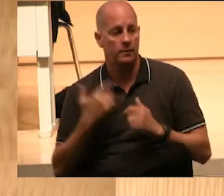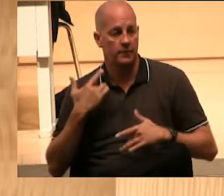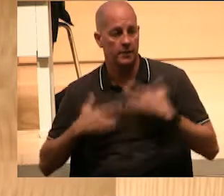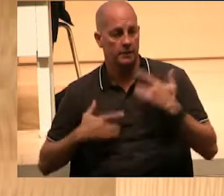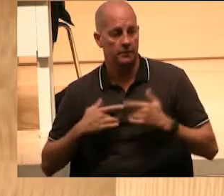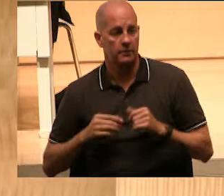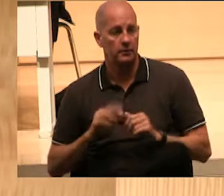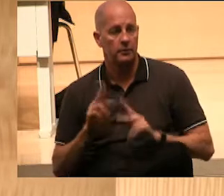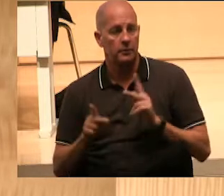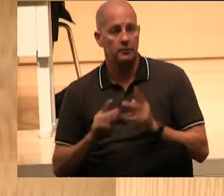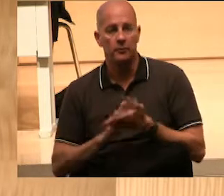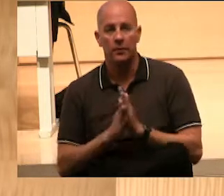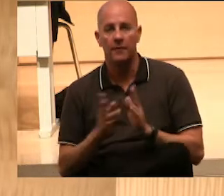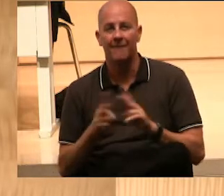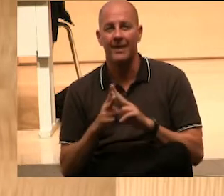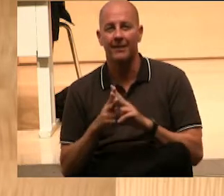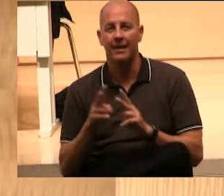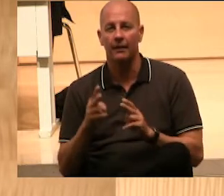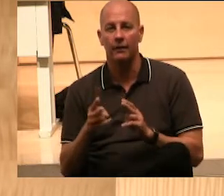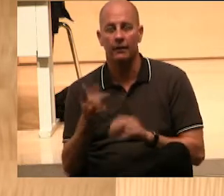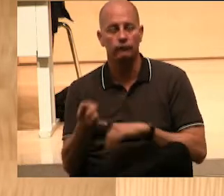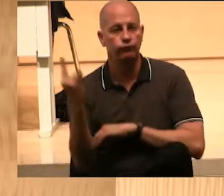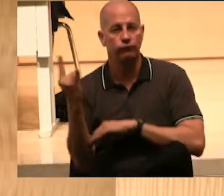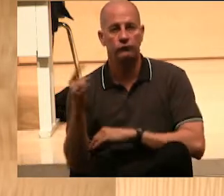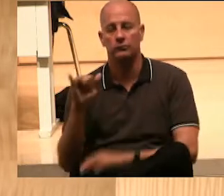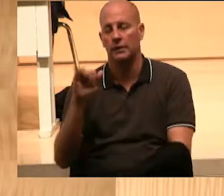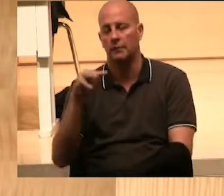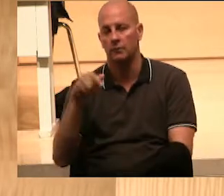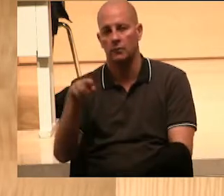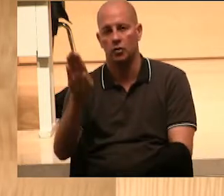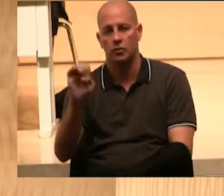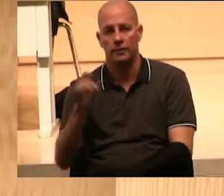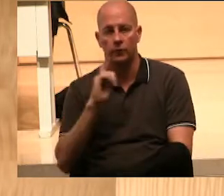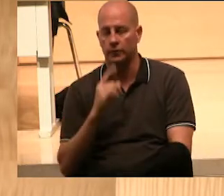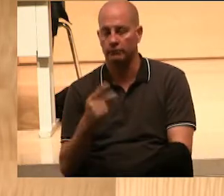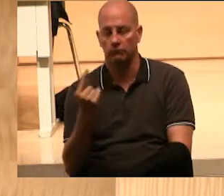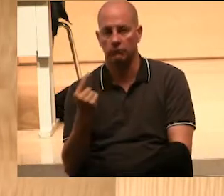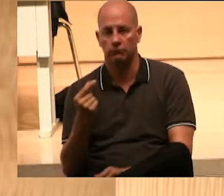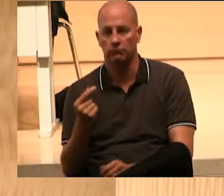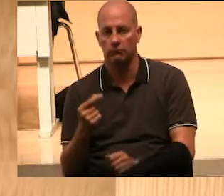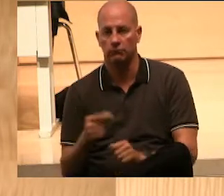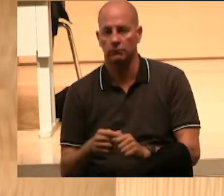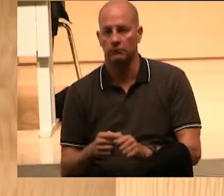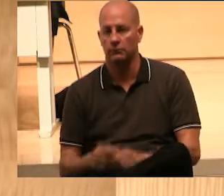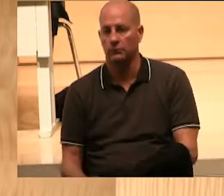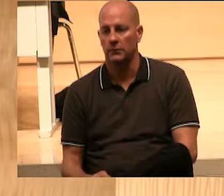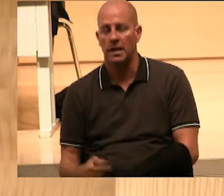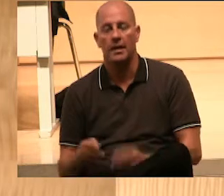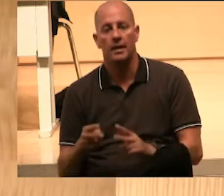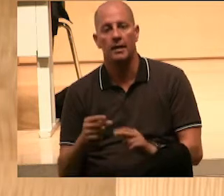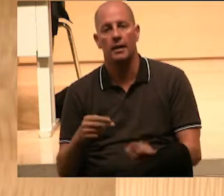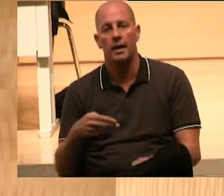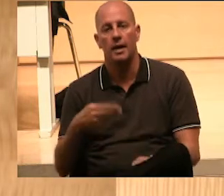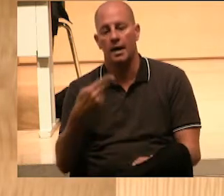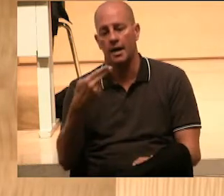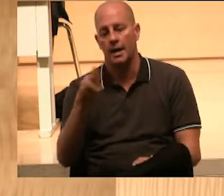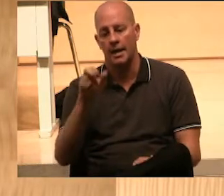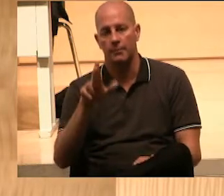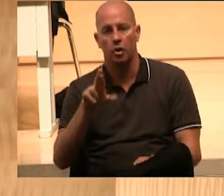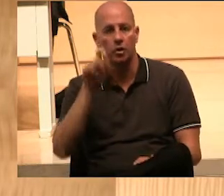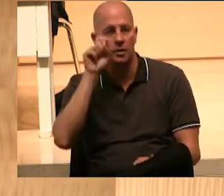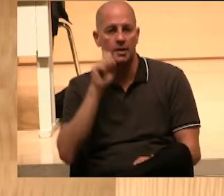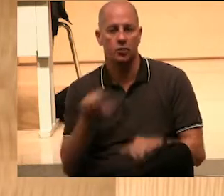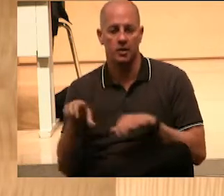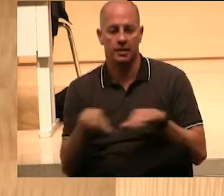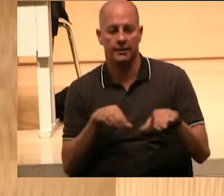behave very impulsively and engage in reckless behavior and really just high-risk pleasurable activities. So people can become